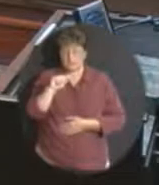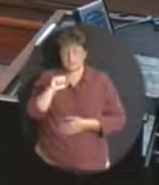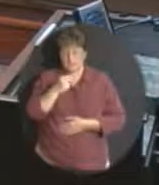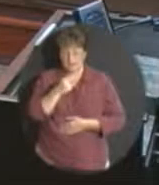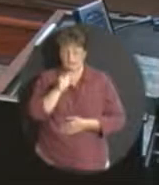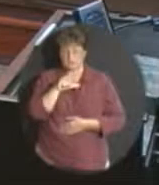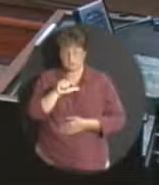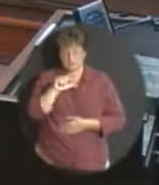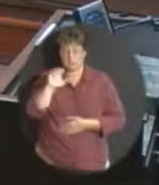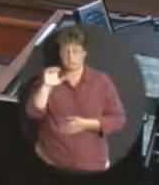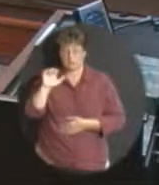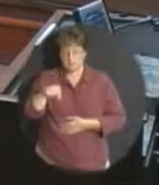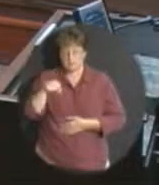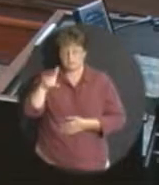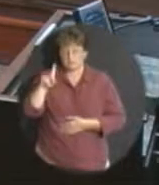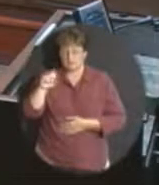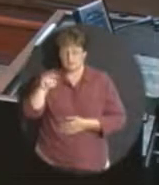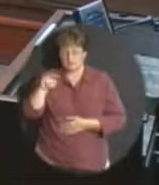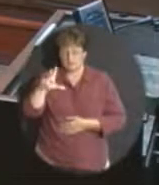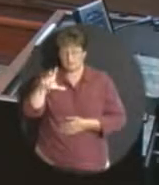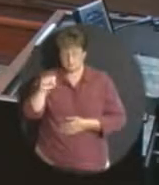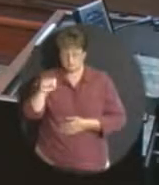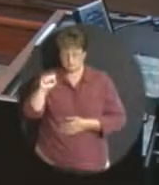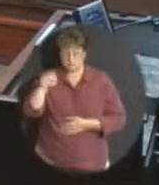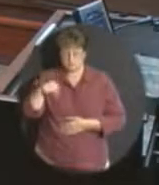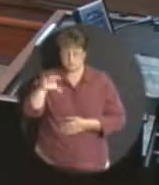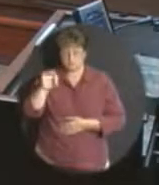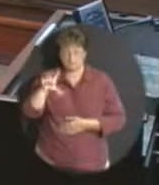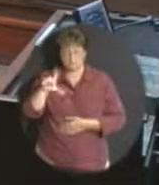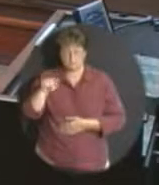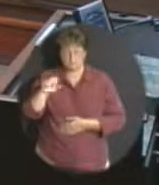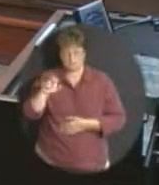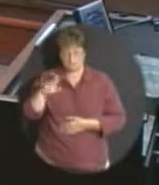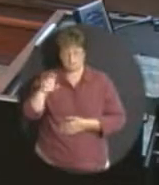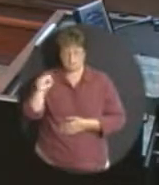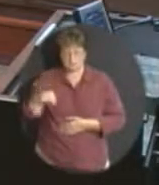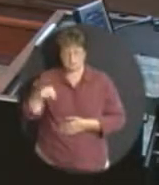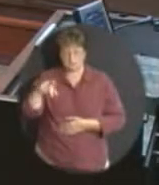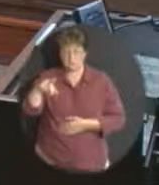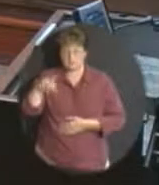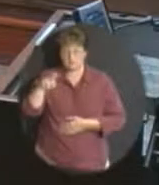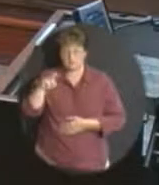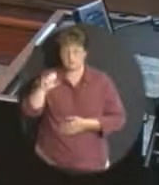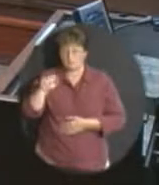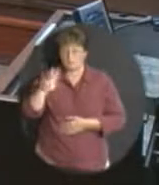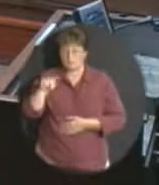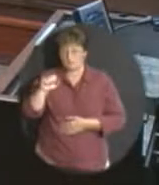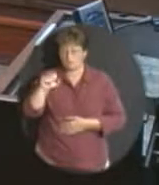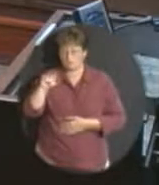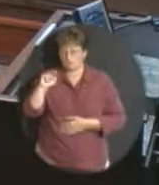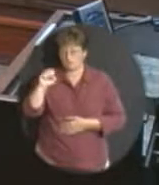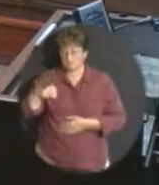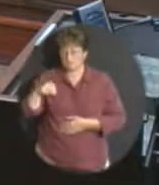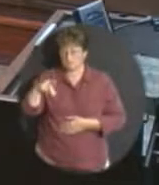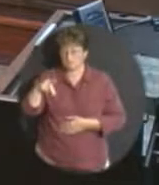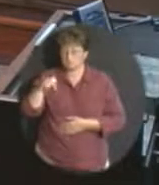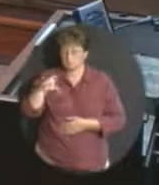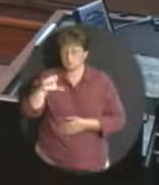Yes. Dr. Daniels? Yes. Mrs. Felter? Yes. Mrs. Martin? Yes. Mr. Parker? Yes. Mr. Poland?